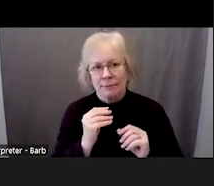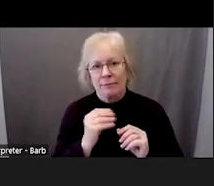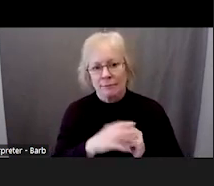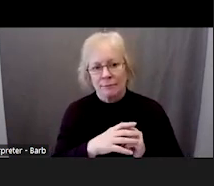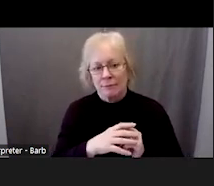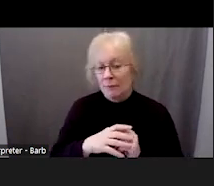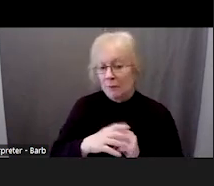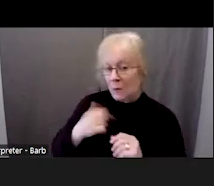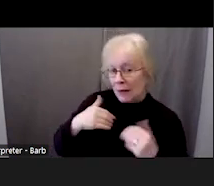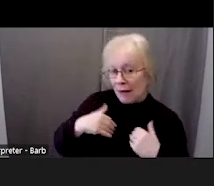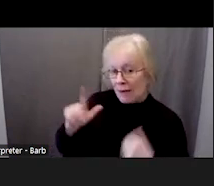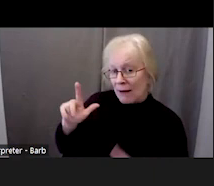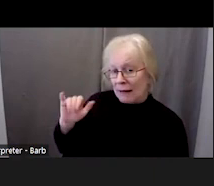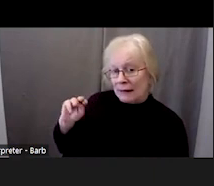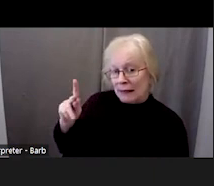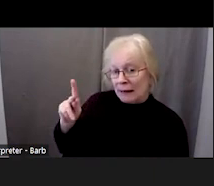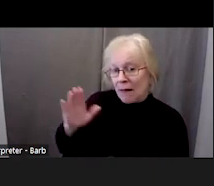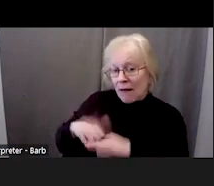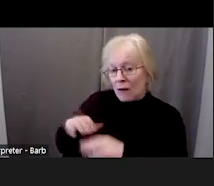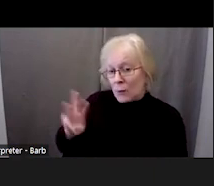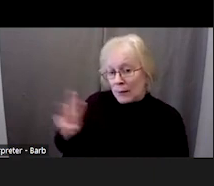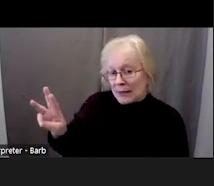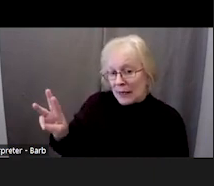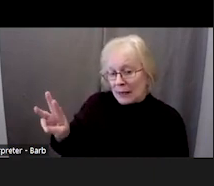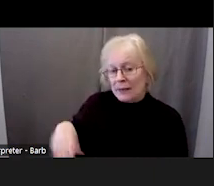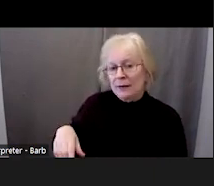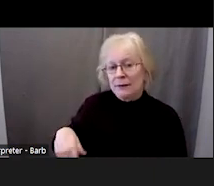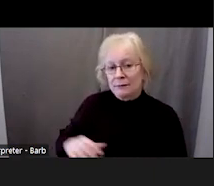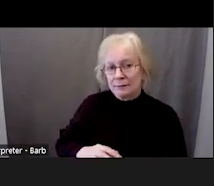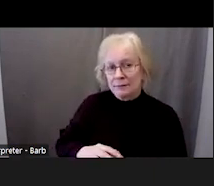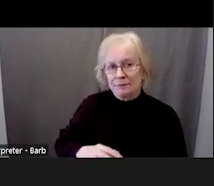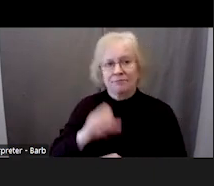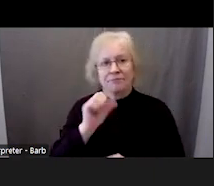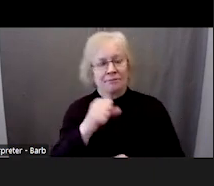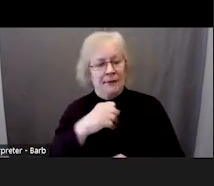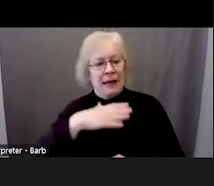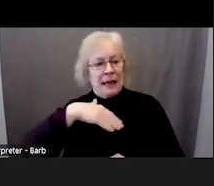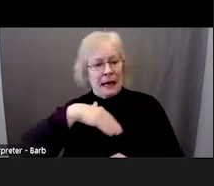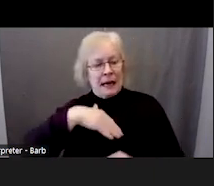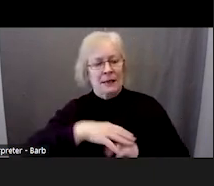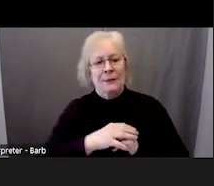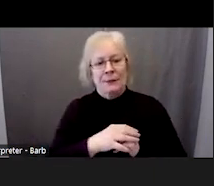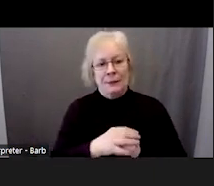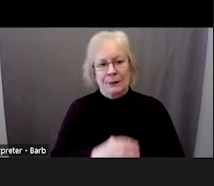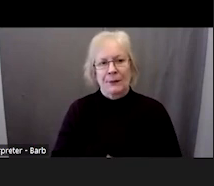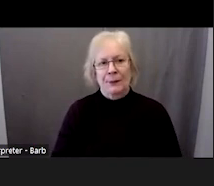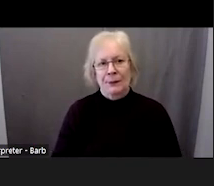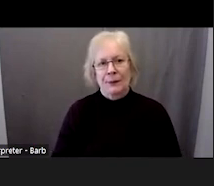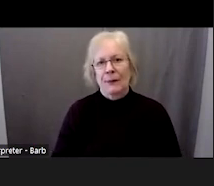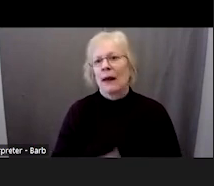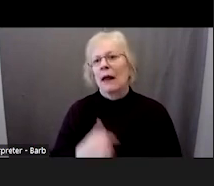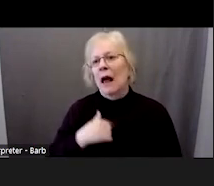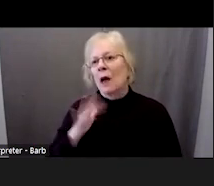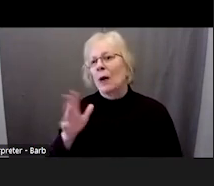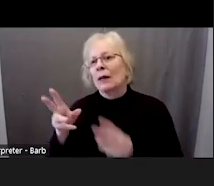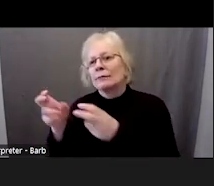link on the website for that? Or we will anyway, if we don't know. Yeah, not yet. Okay. But I thought I would put it in the chat